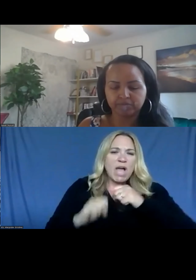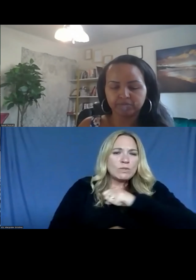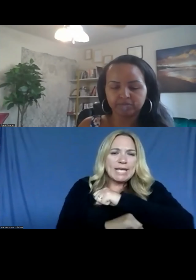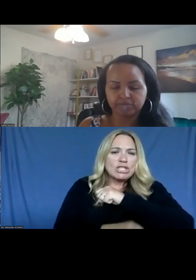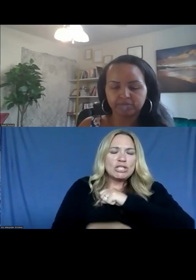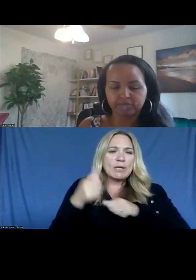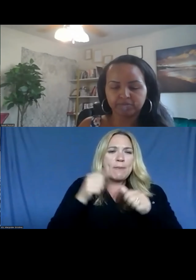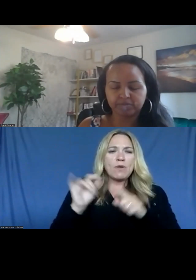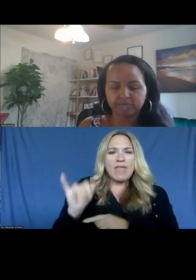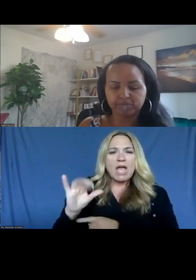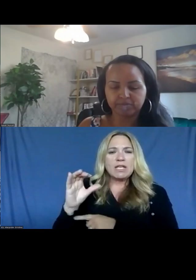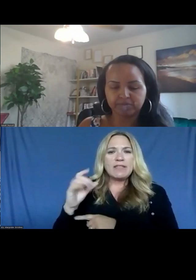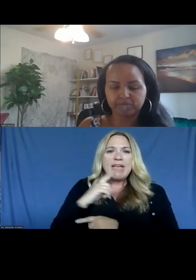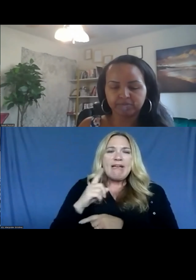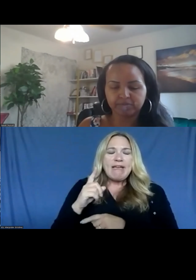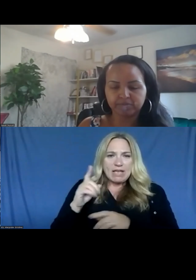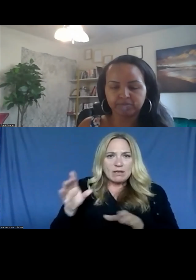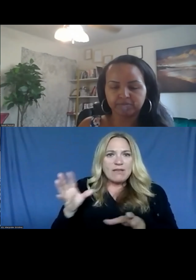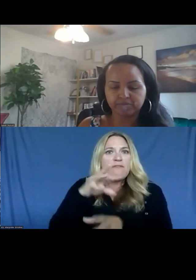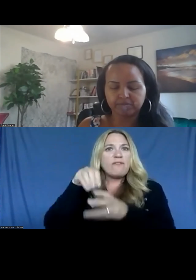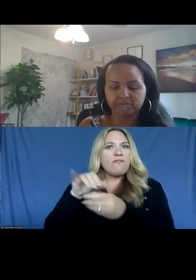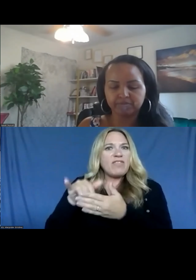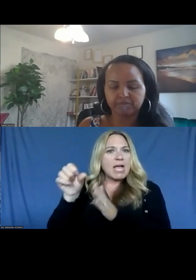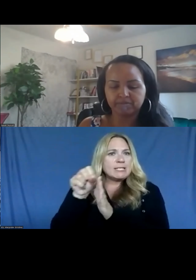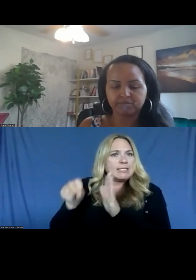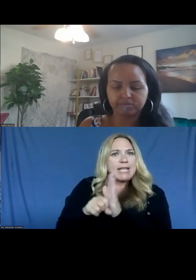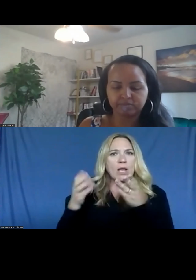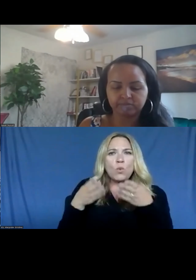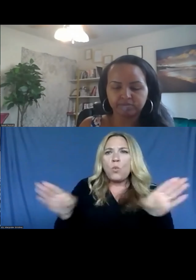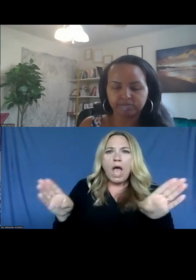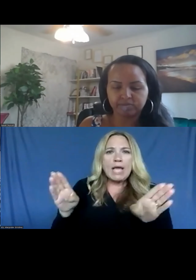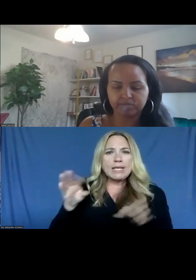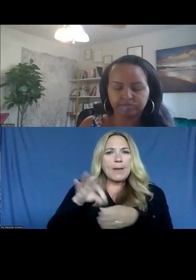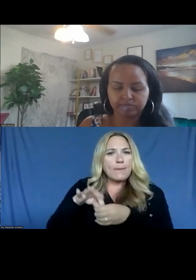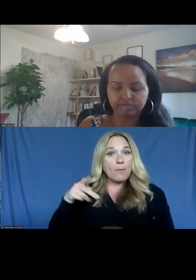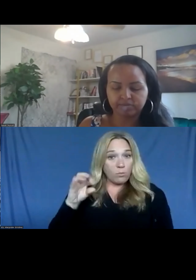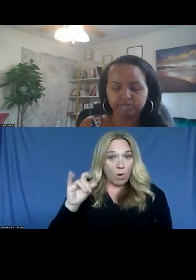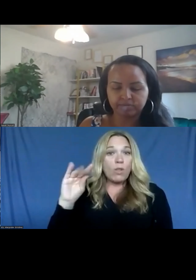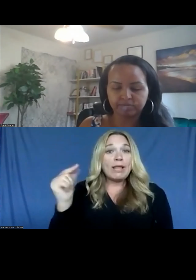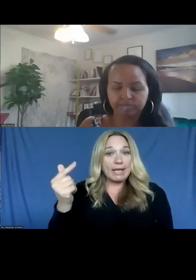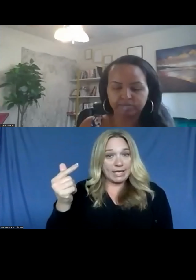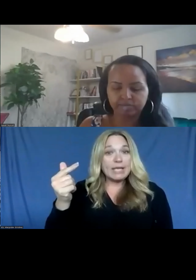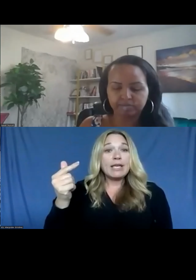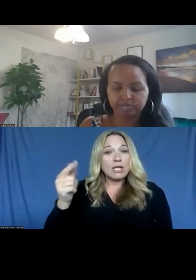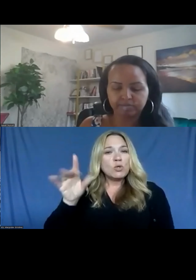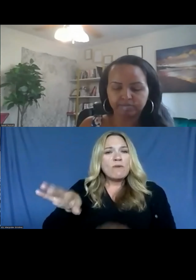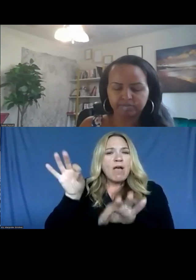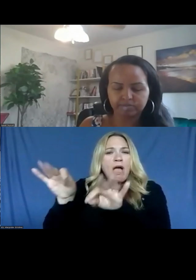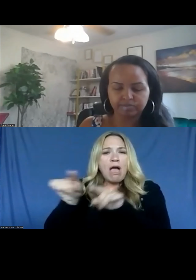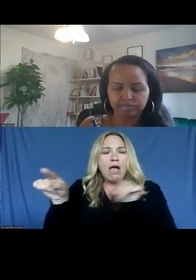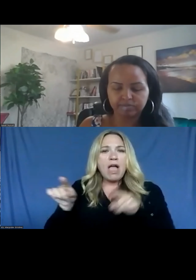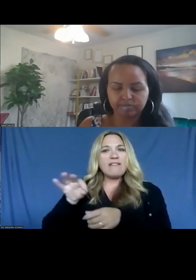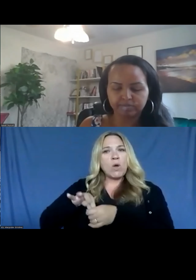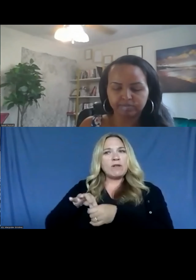here, that chipped in on that campaign that did that statewide polling to find out voters were going